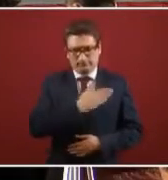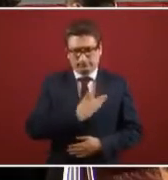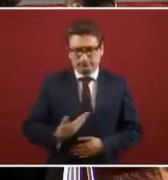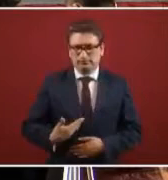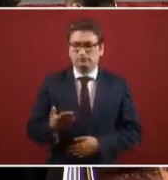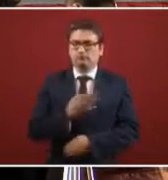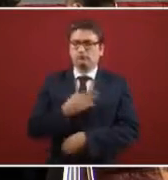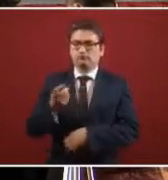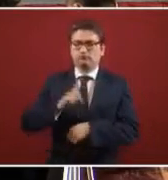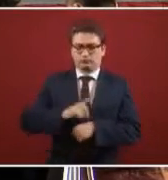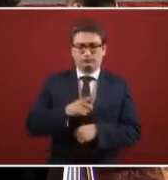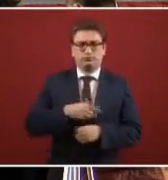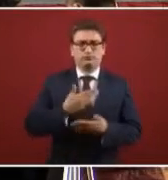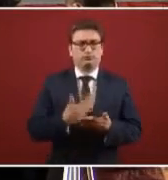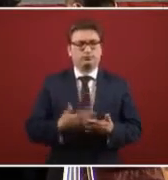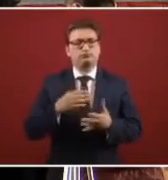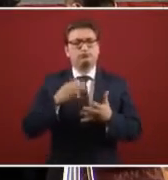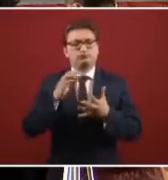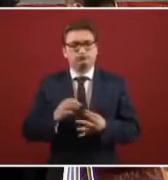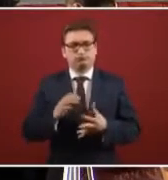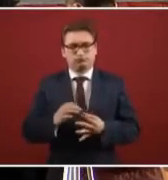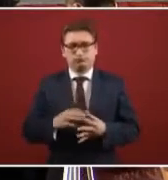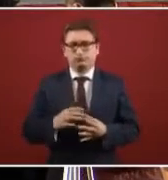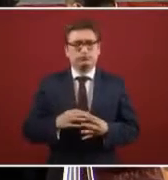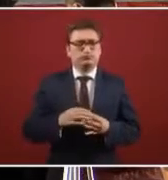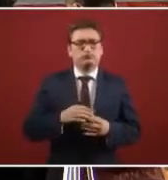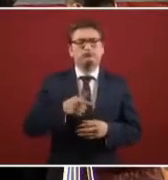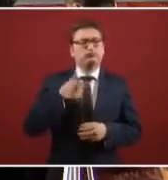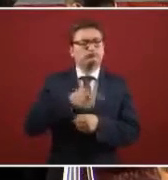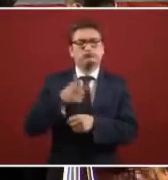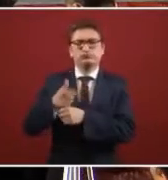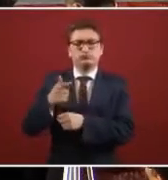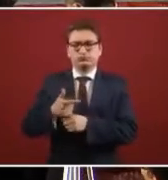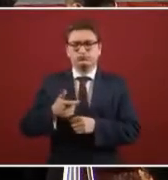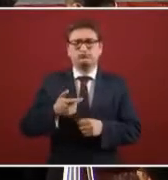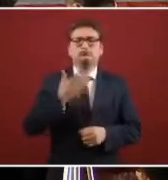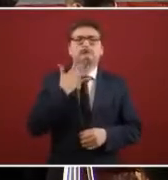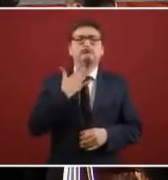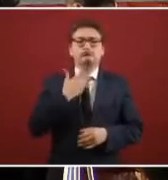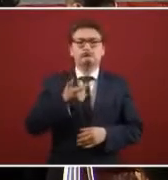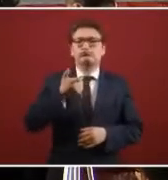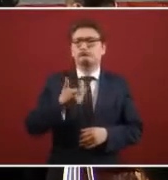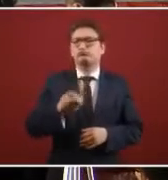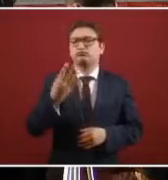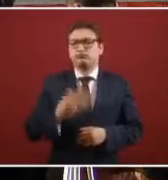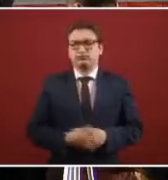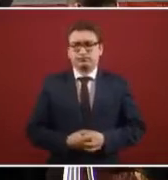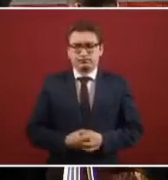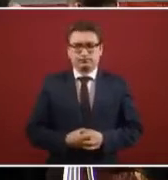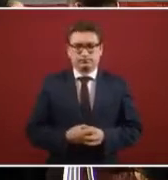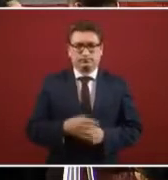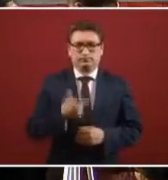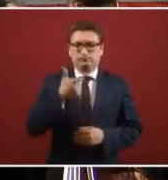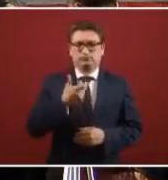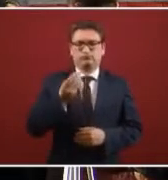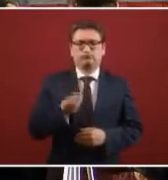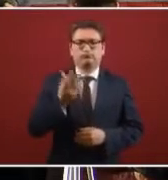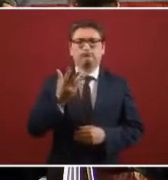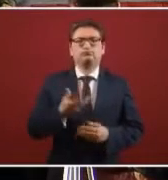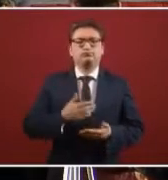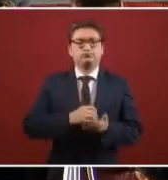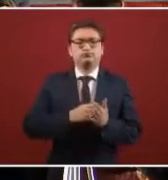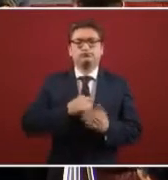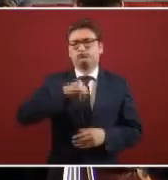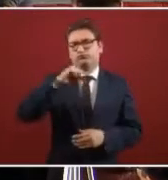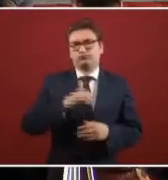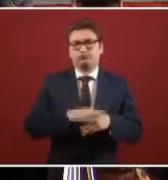Mr. President, and Fíjense good que day. los precios de las gasolinas, So regarding the el prices of precio gasoline, más alto, con el the margen más alto, lo highest